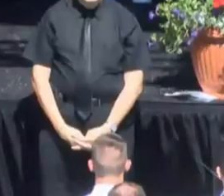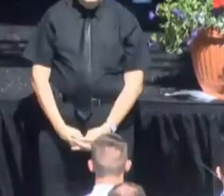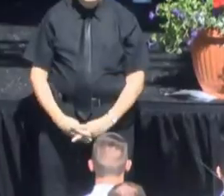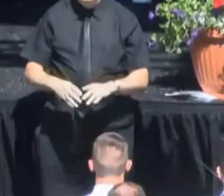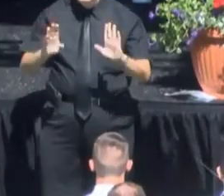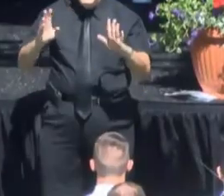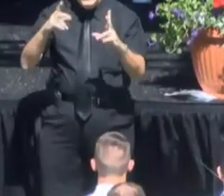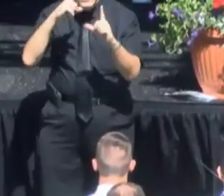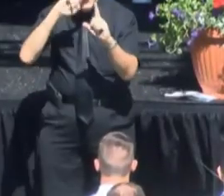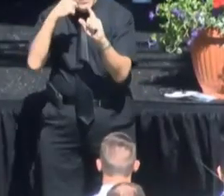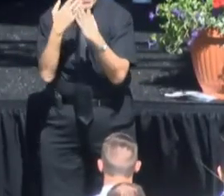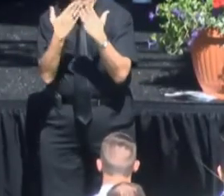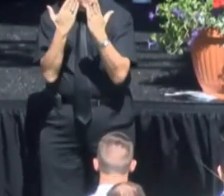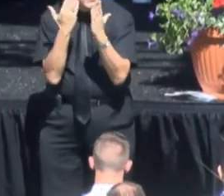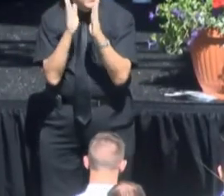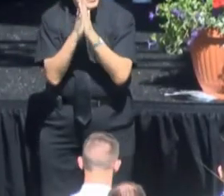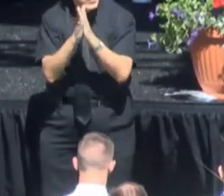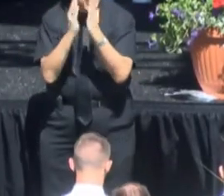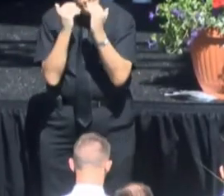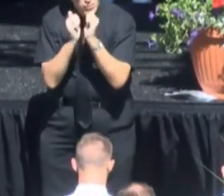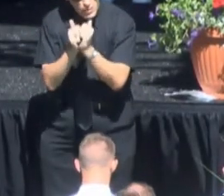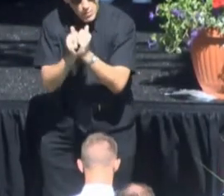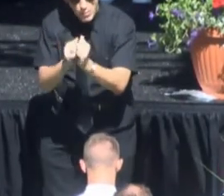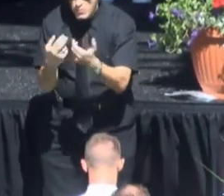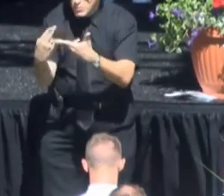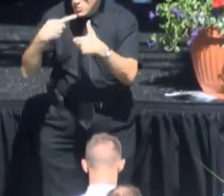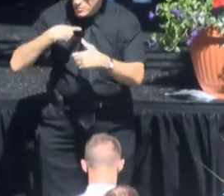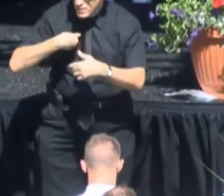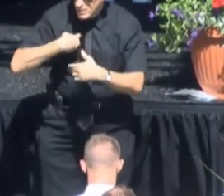Will you join me in prayer this morning?